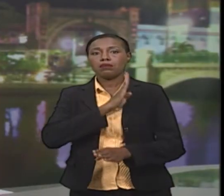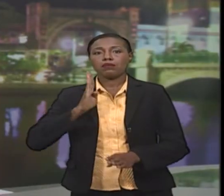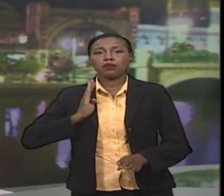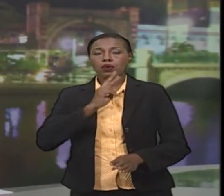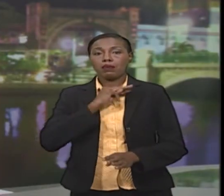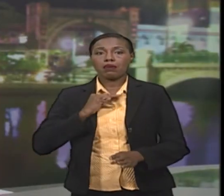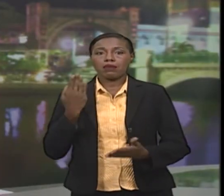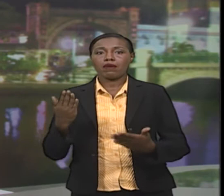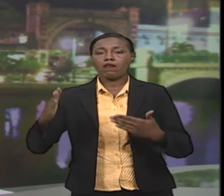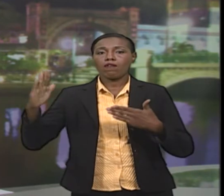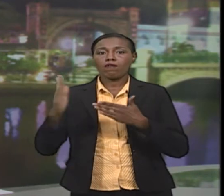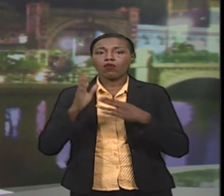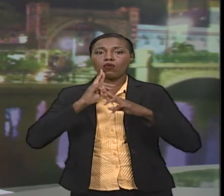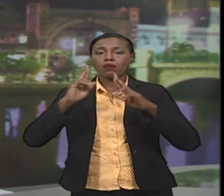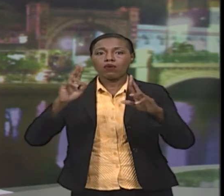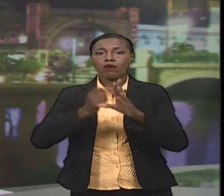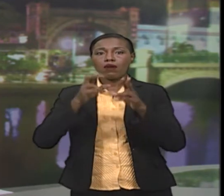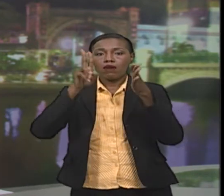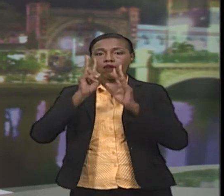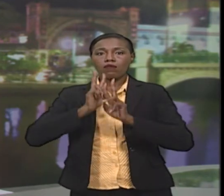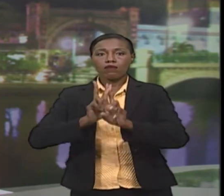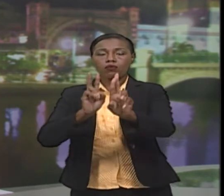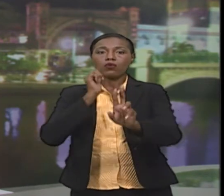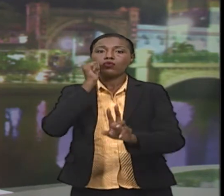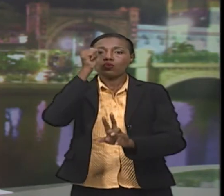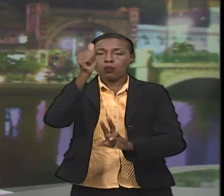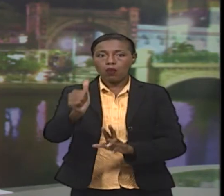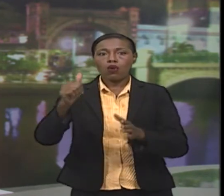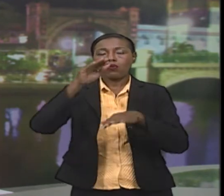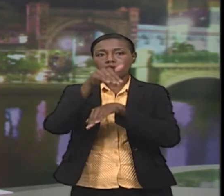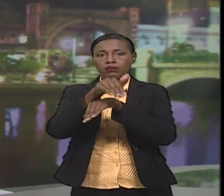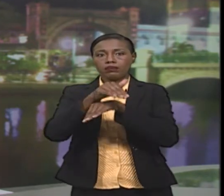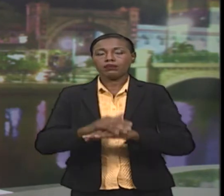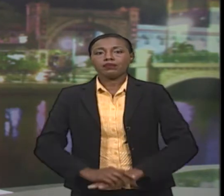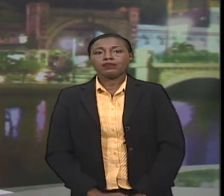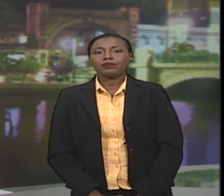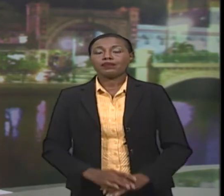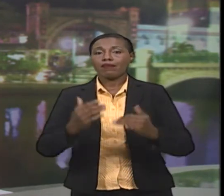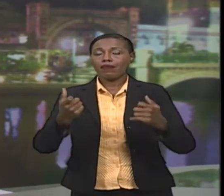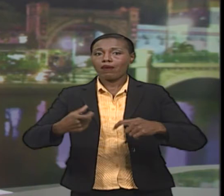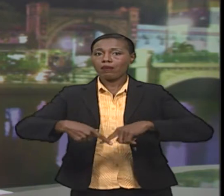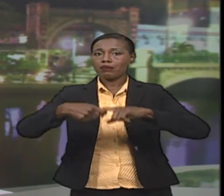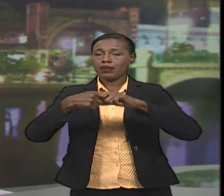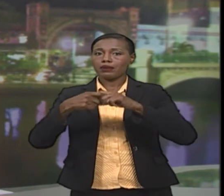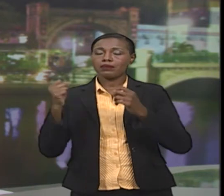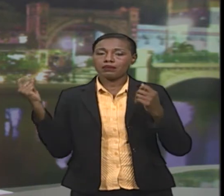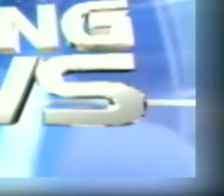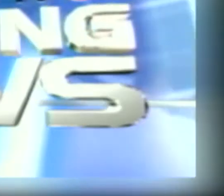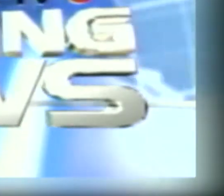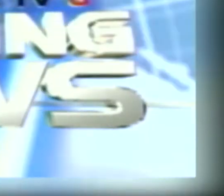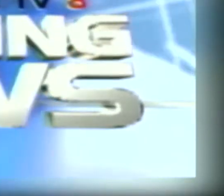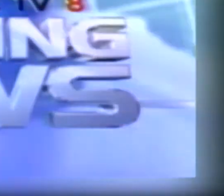will have a full report from Ms. Watson's funeral in tomorrow's edition of the Evening News. We'll take a break here and come back with more